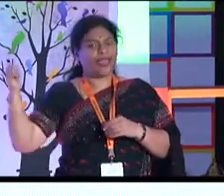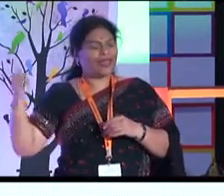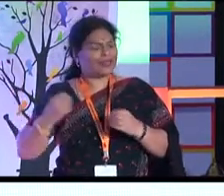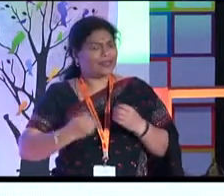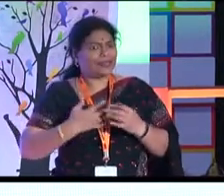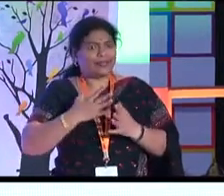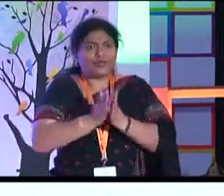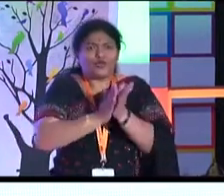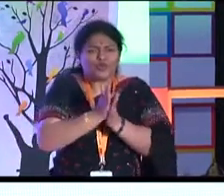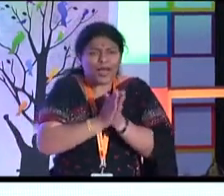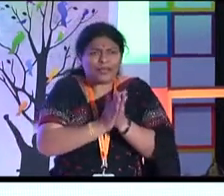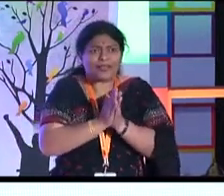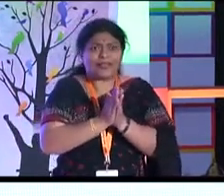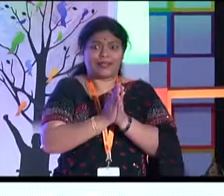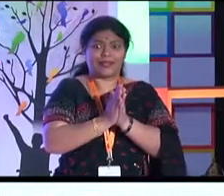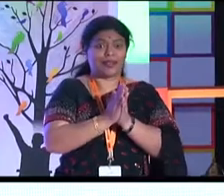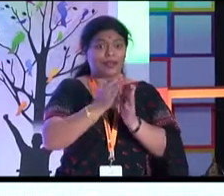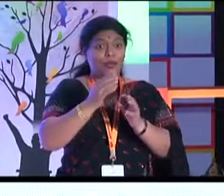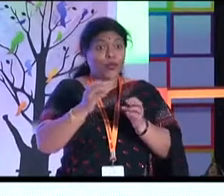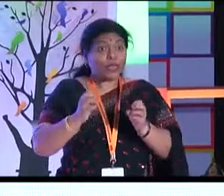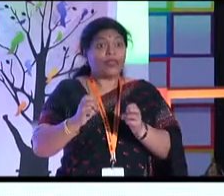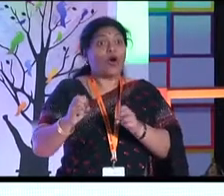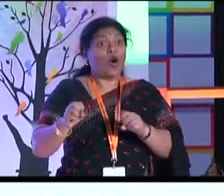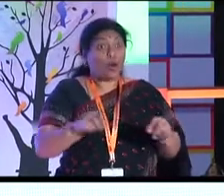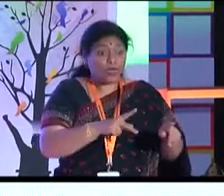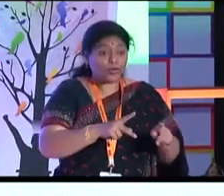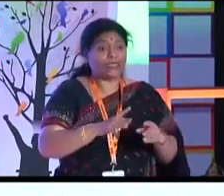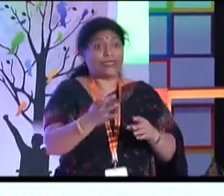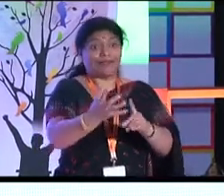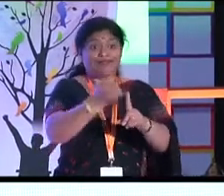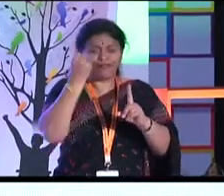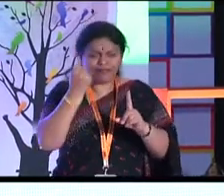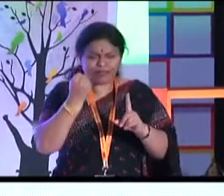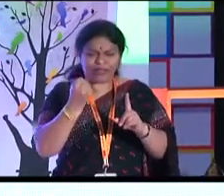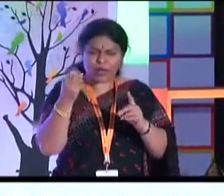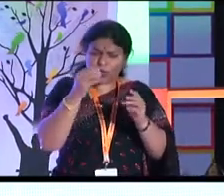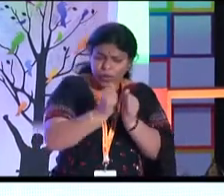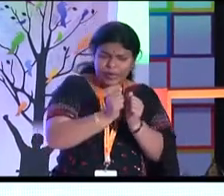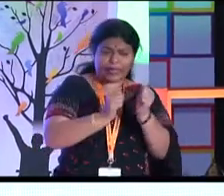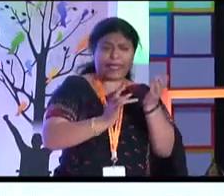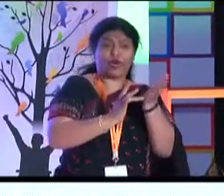fascinated by the opportunities that are available today to leverage technology to.